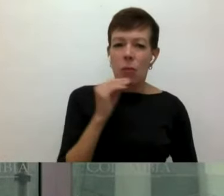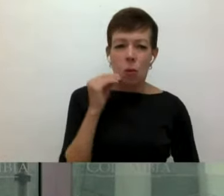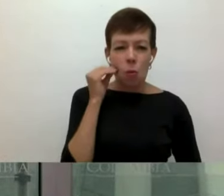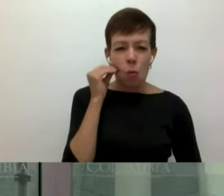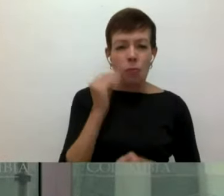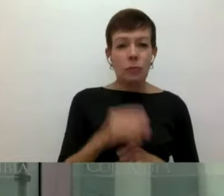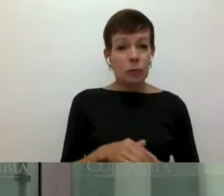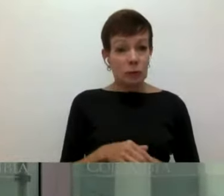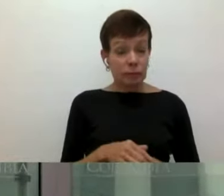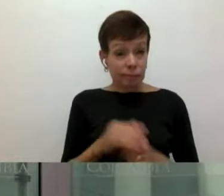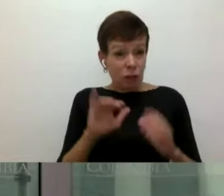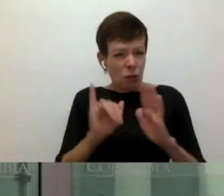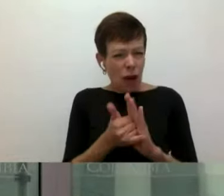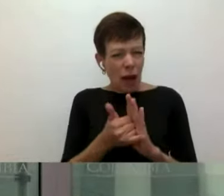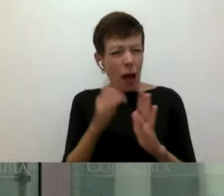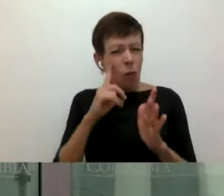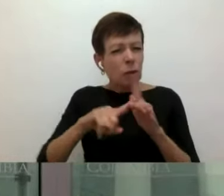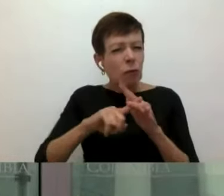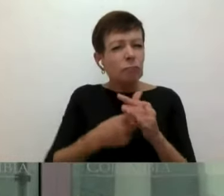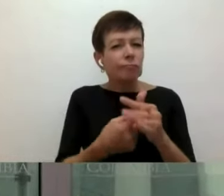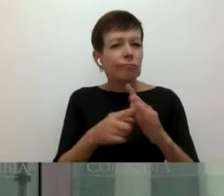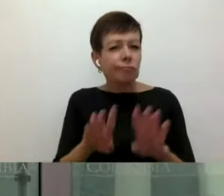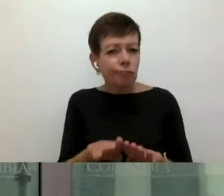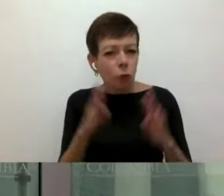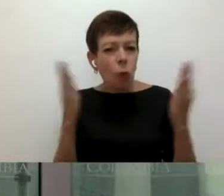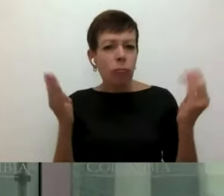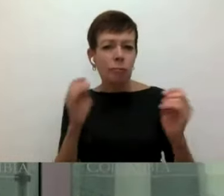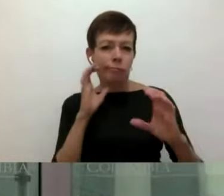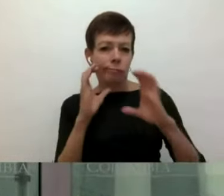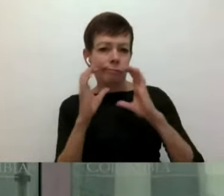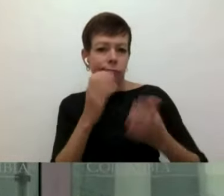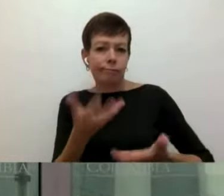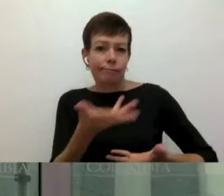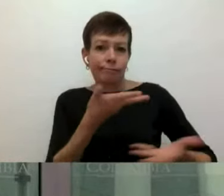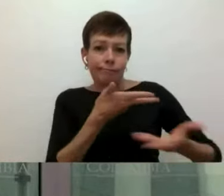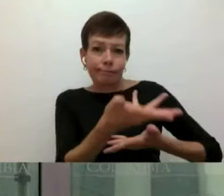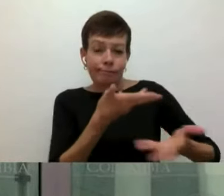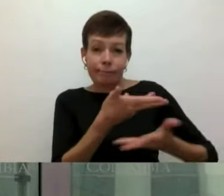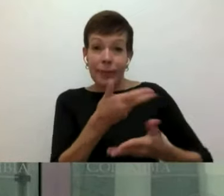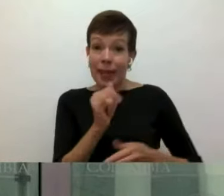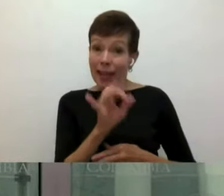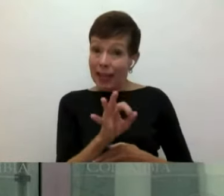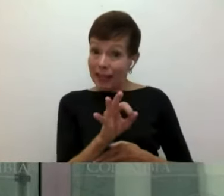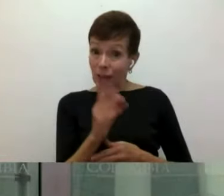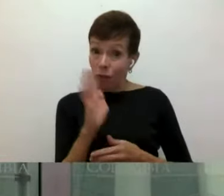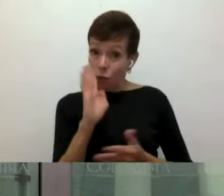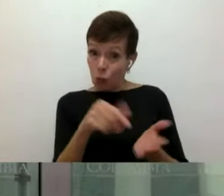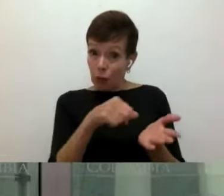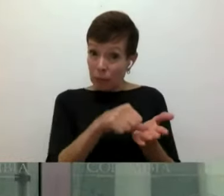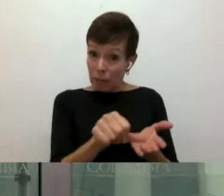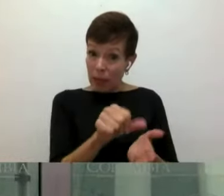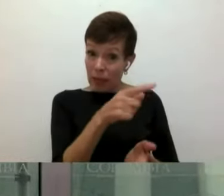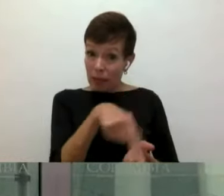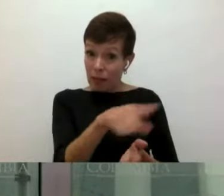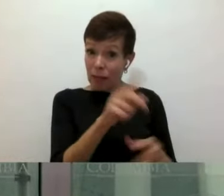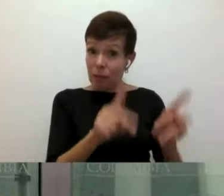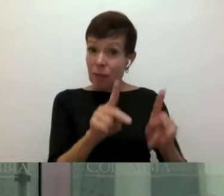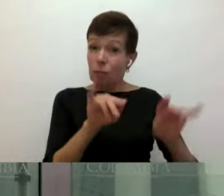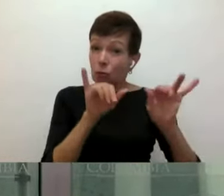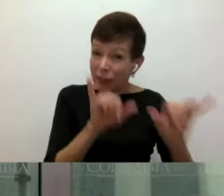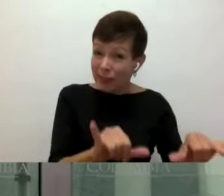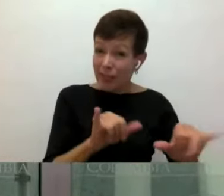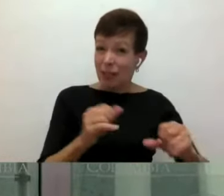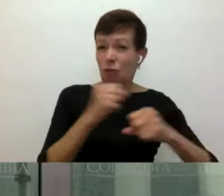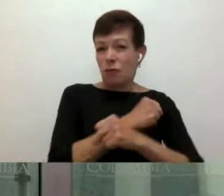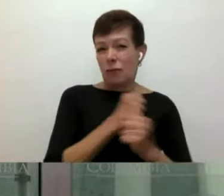own property. So, just wondering about how you're going to open those lines of communication, and also if some of